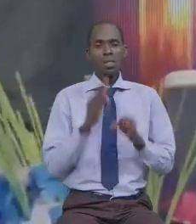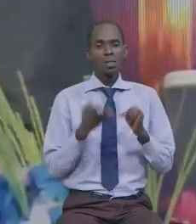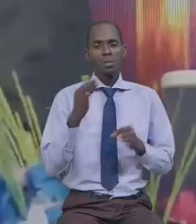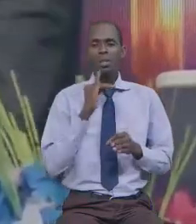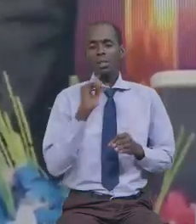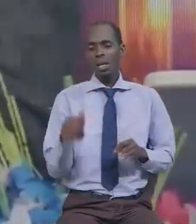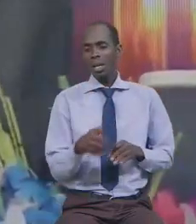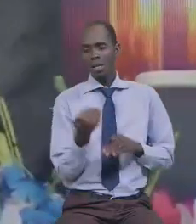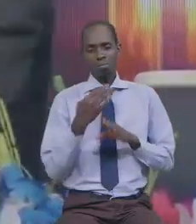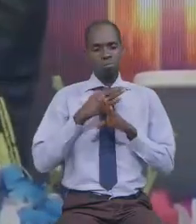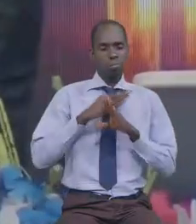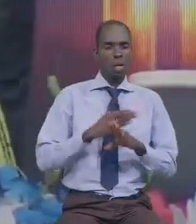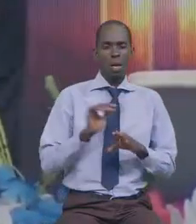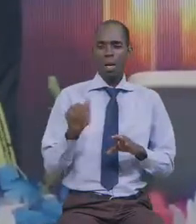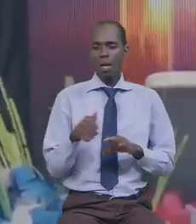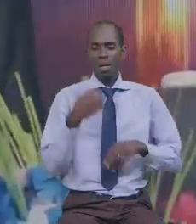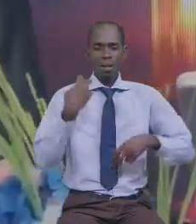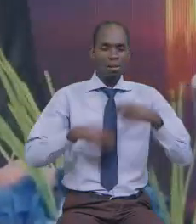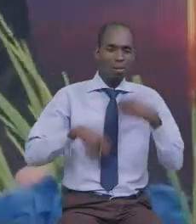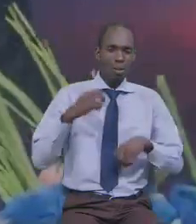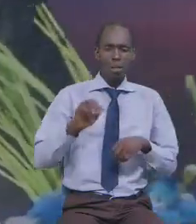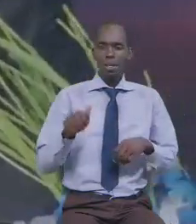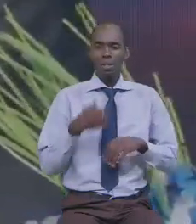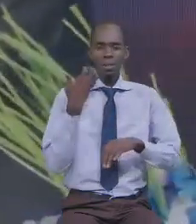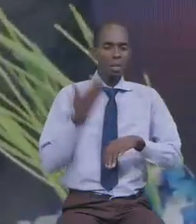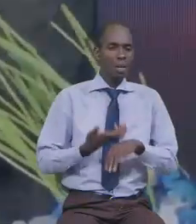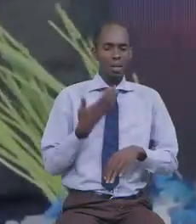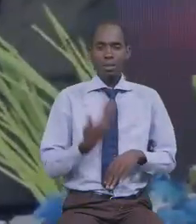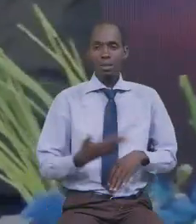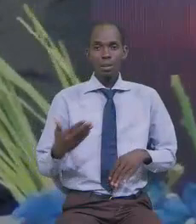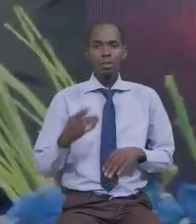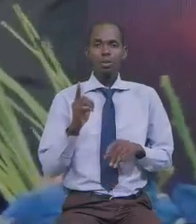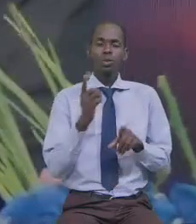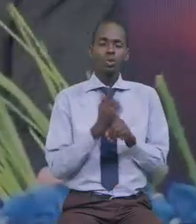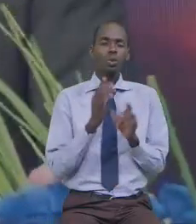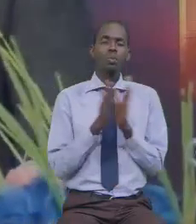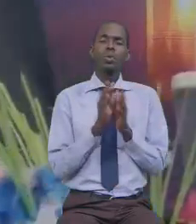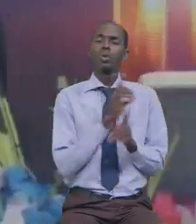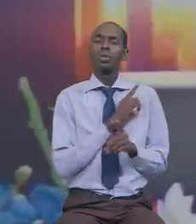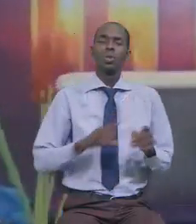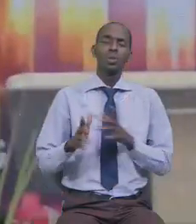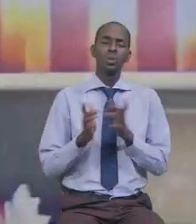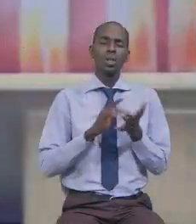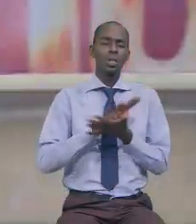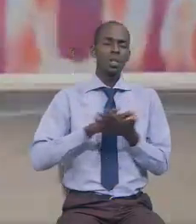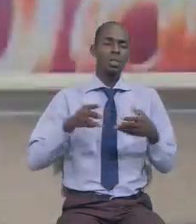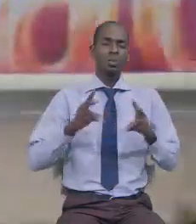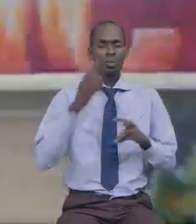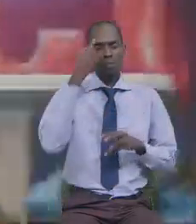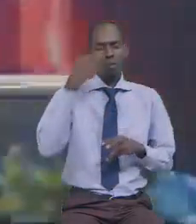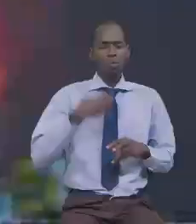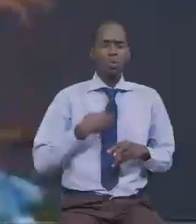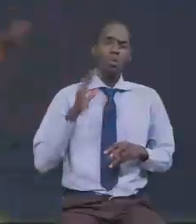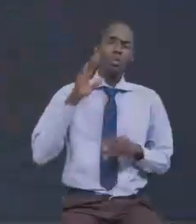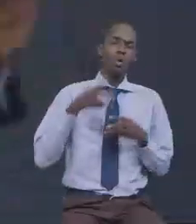any difficulty, if there's any challenge, you say, Lord Jesus, clear the way for me. Your way will